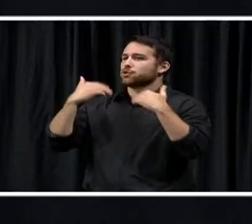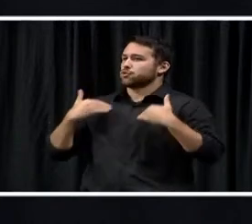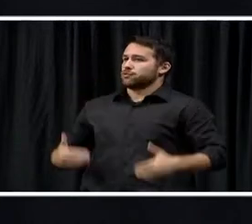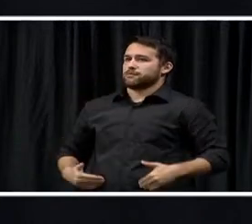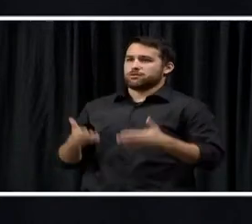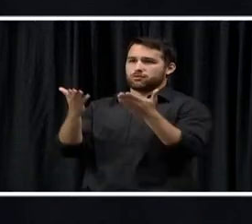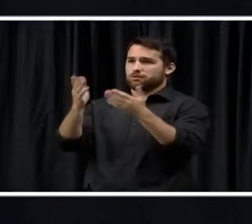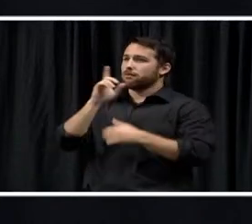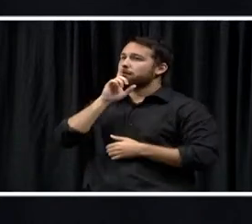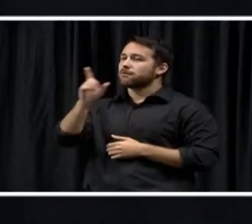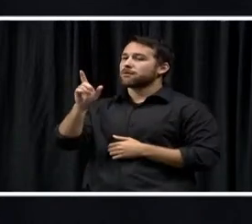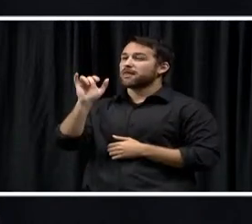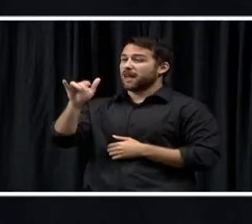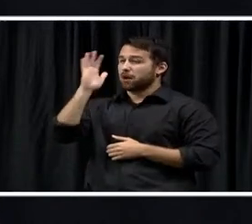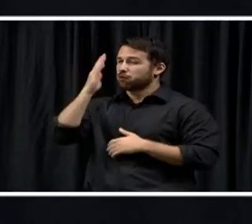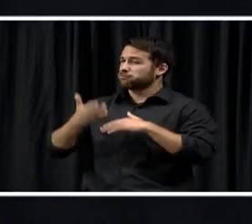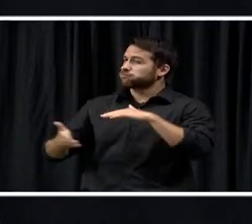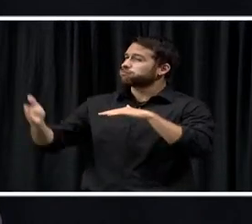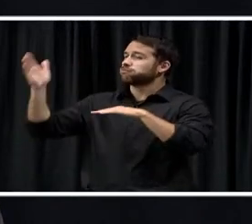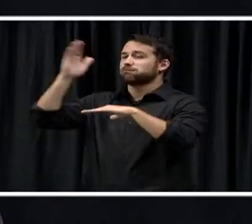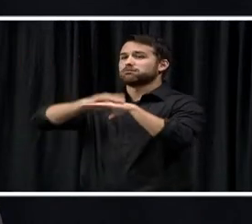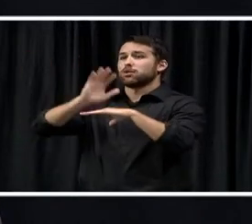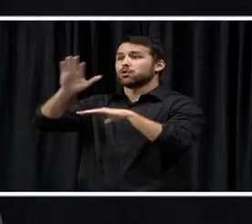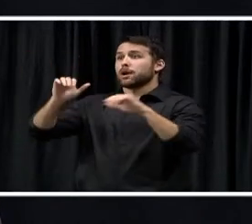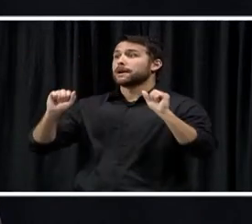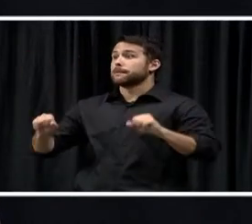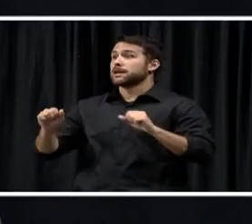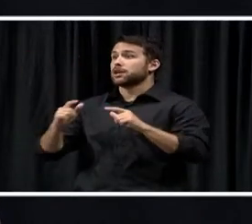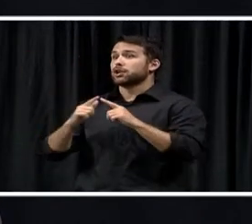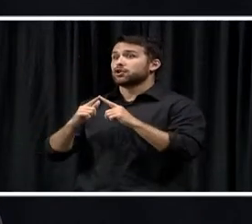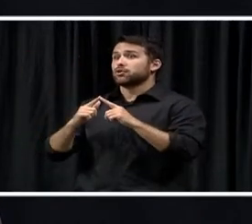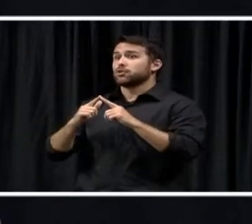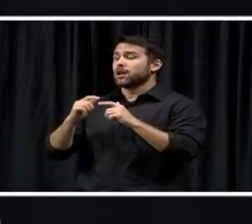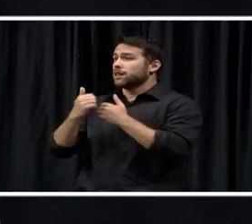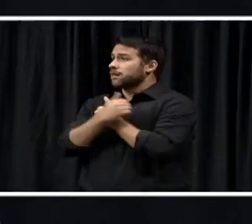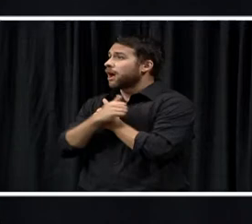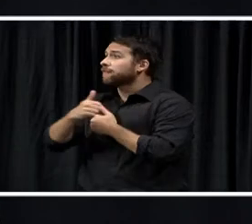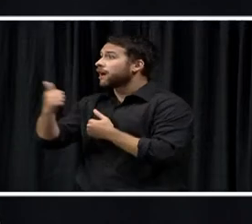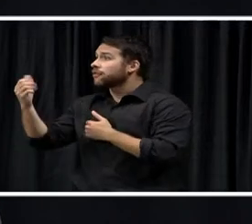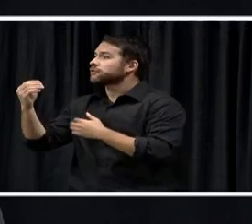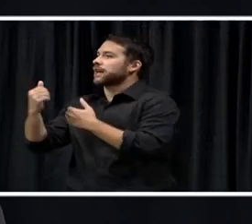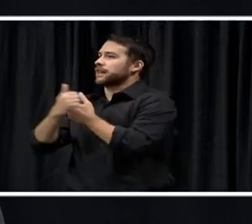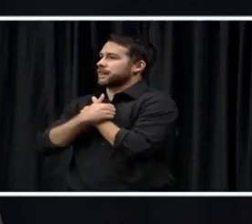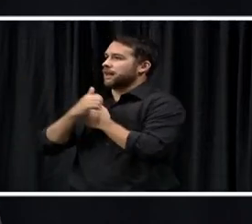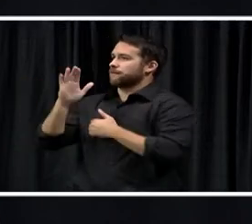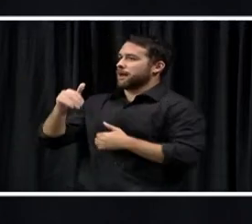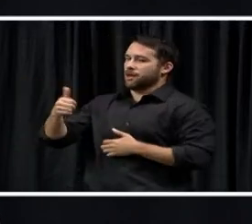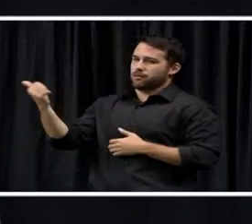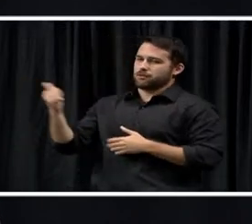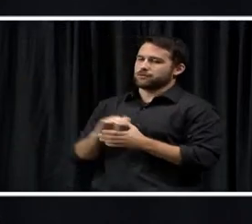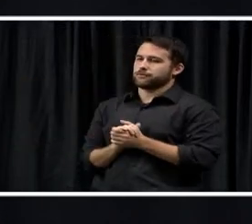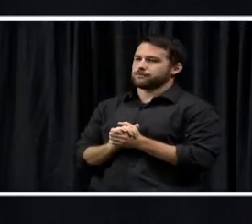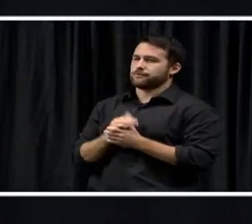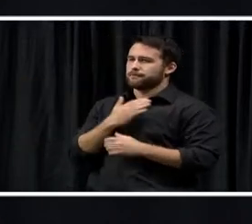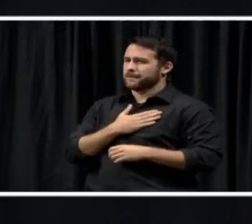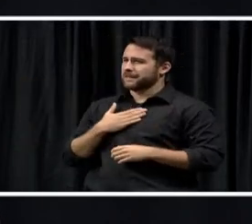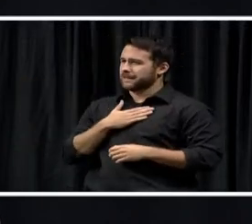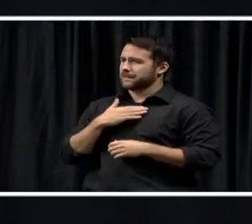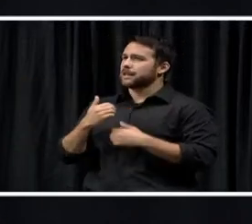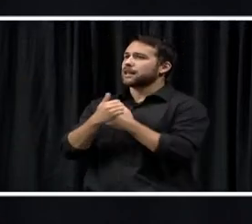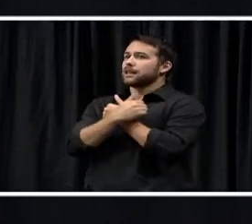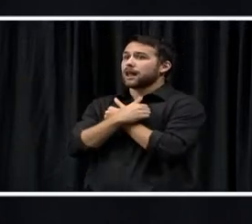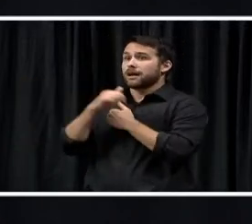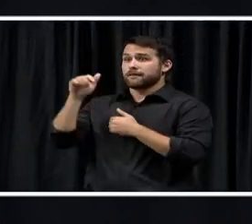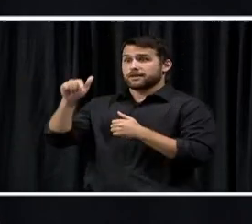This will greatly increase your ability to love and be loved by others. Please love this planet that we belong